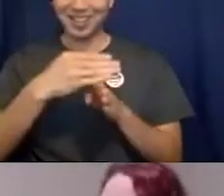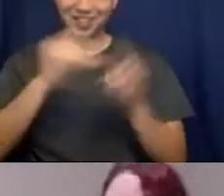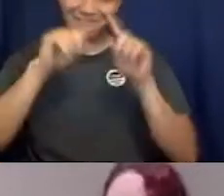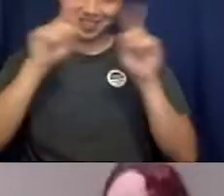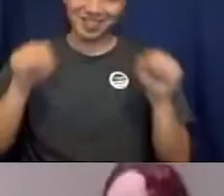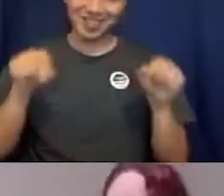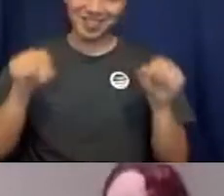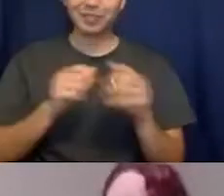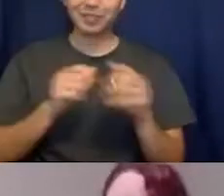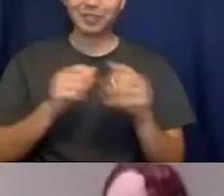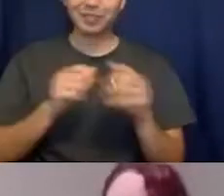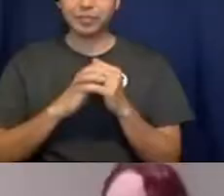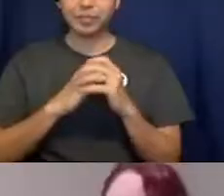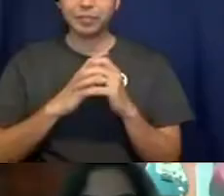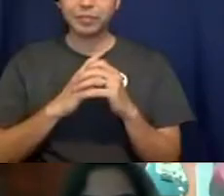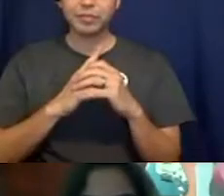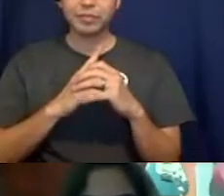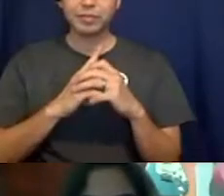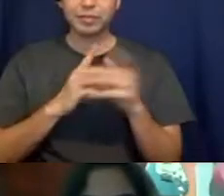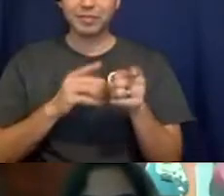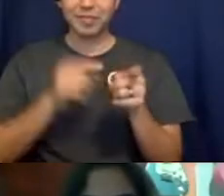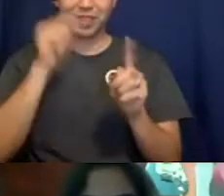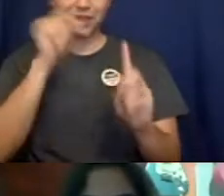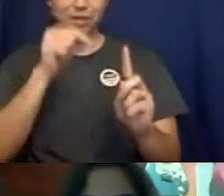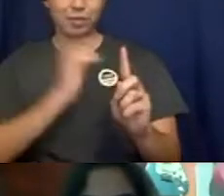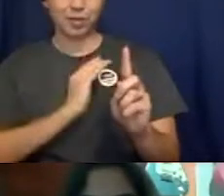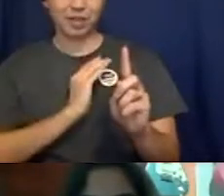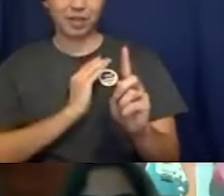So I want to focus on the latter for a second here.